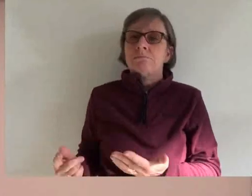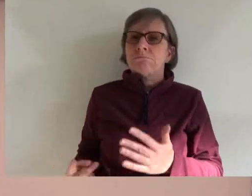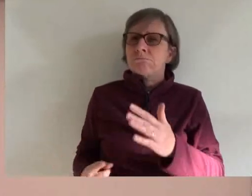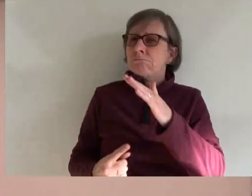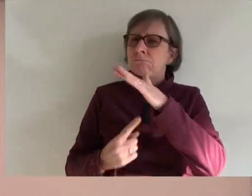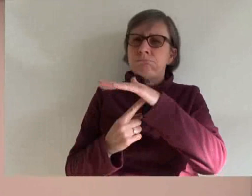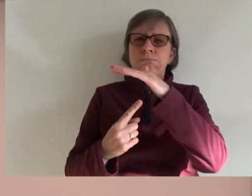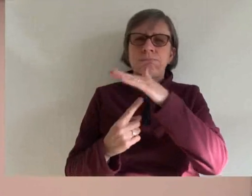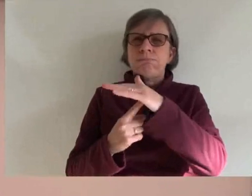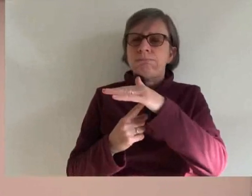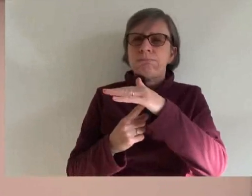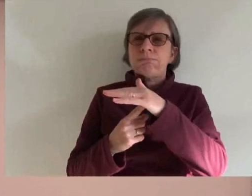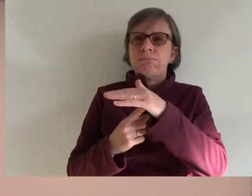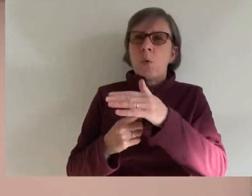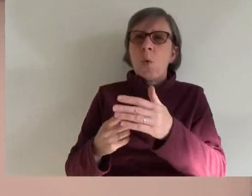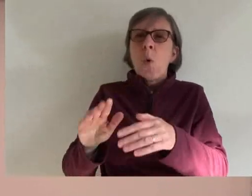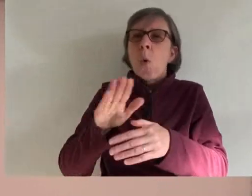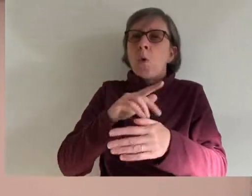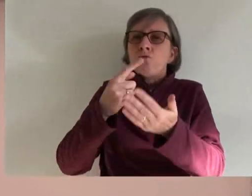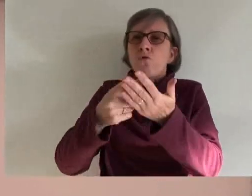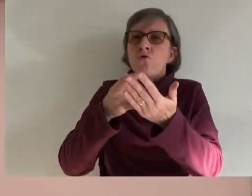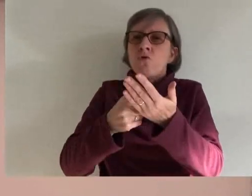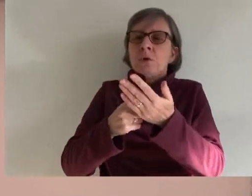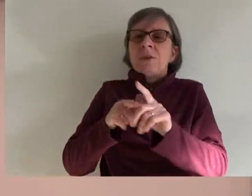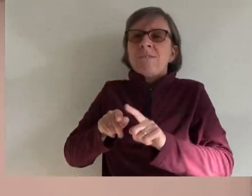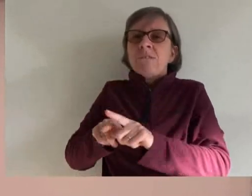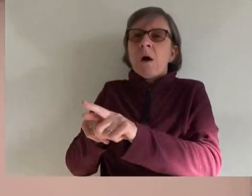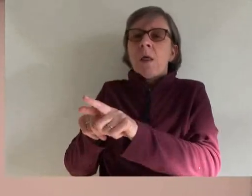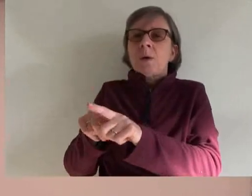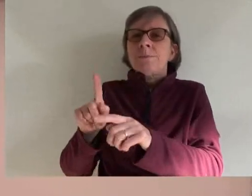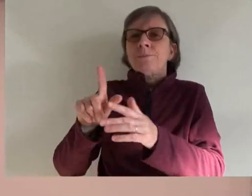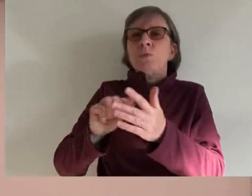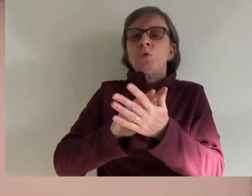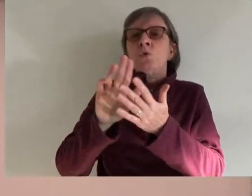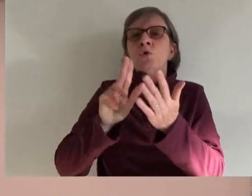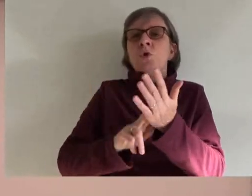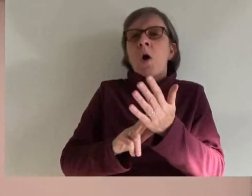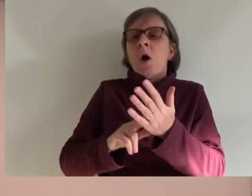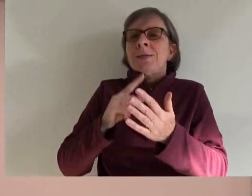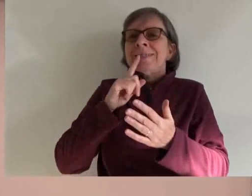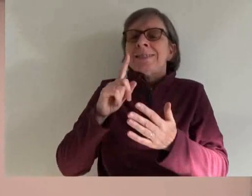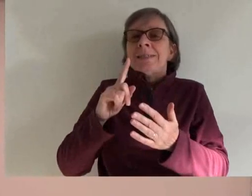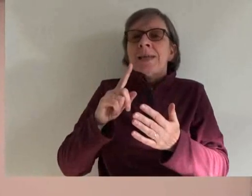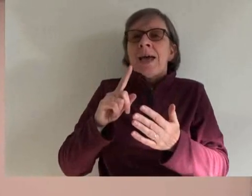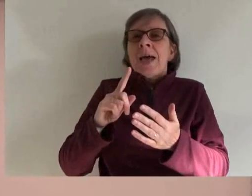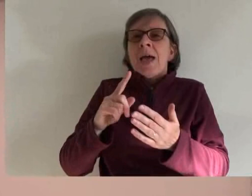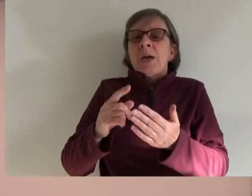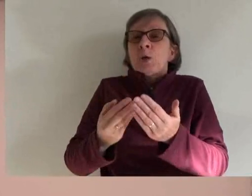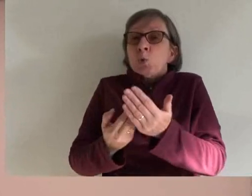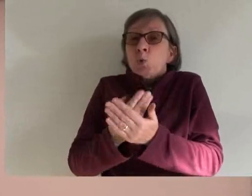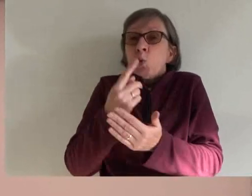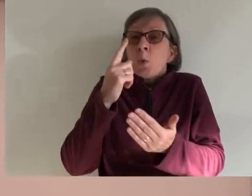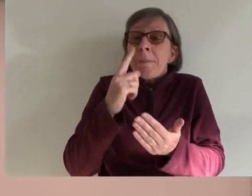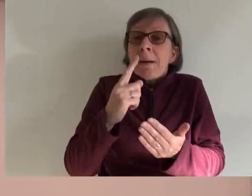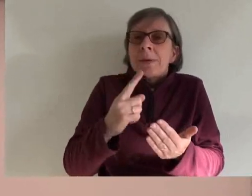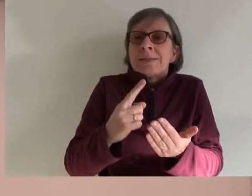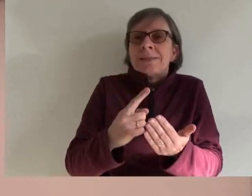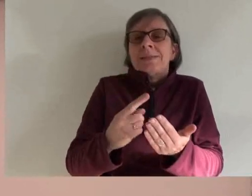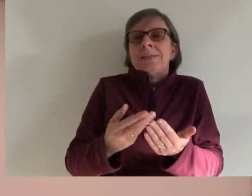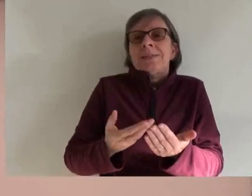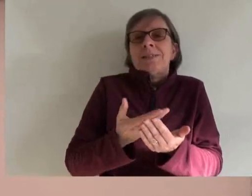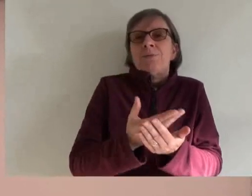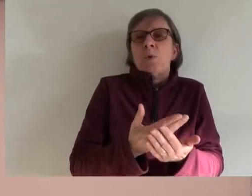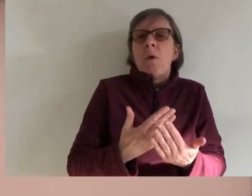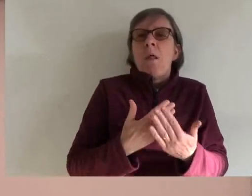in John's gospel in chapter 13, "A new commandment I give you, love one another. As I